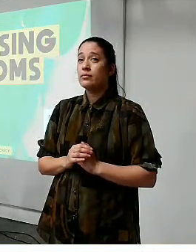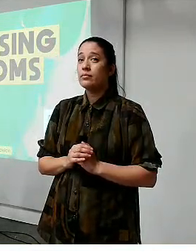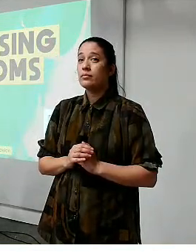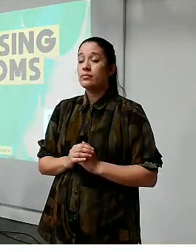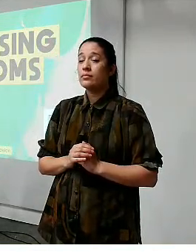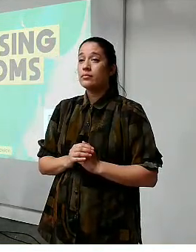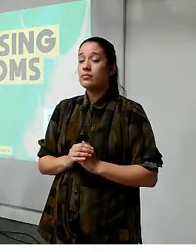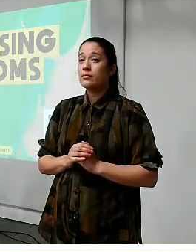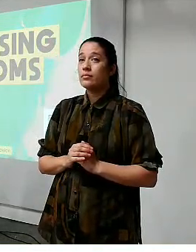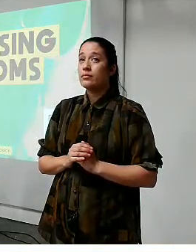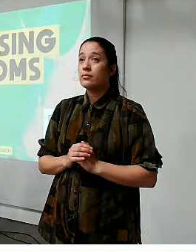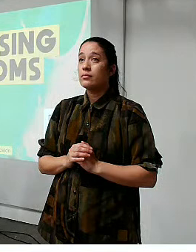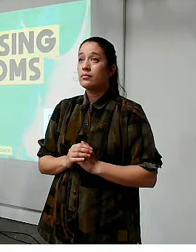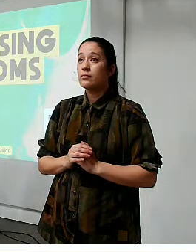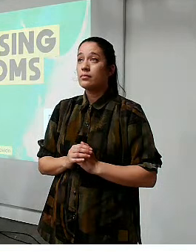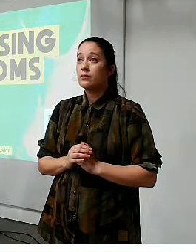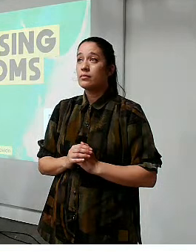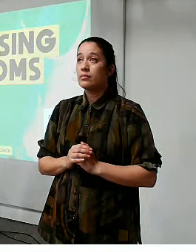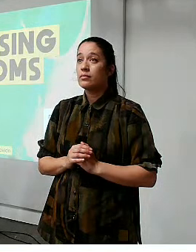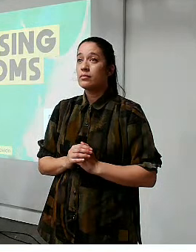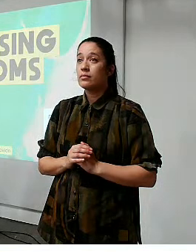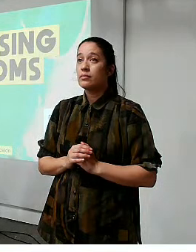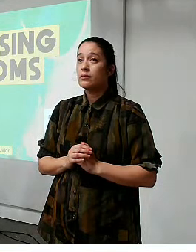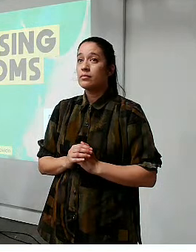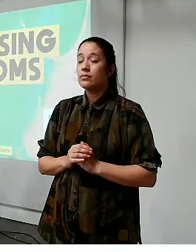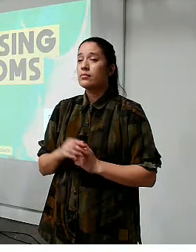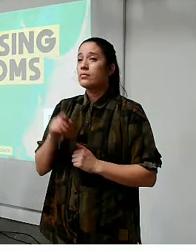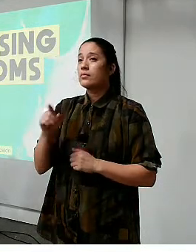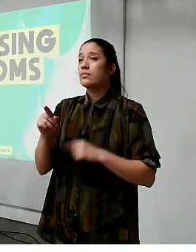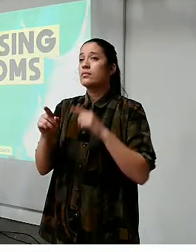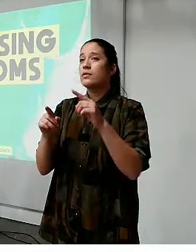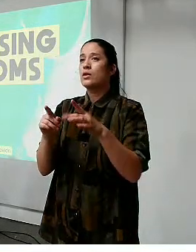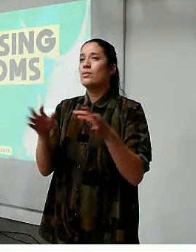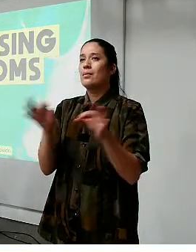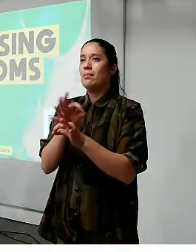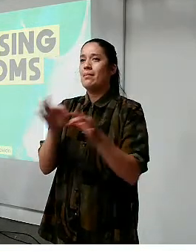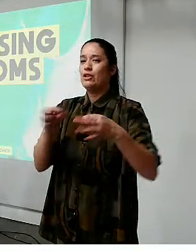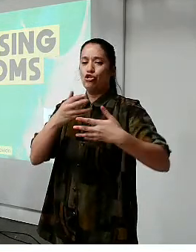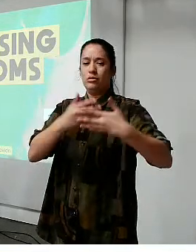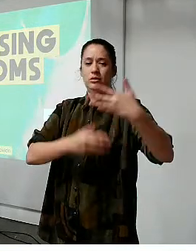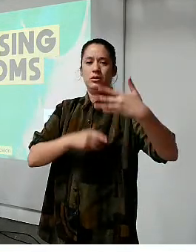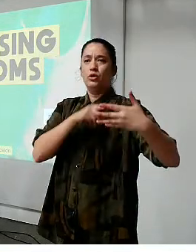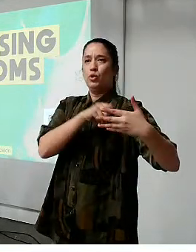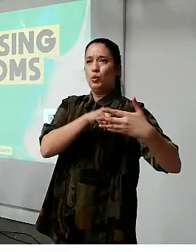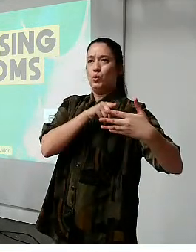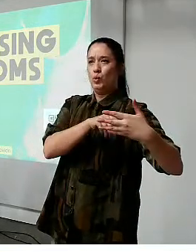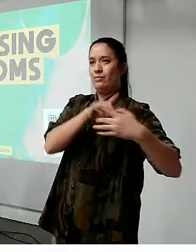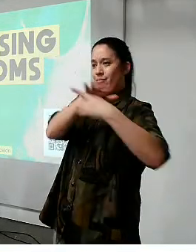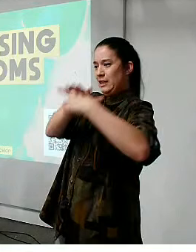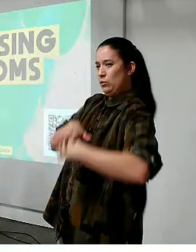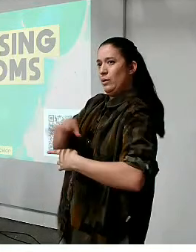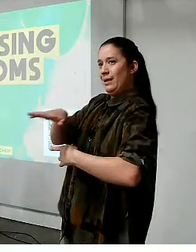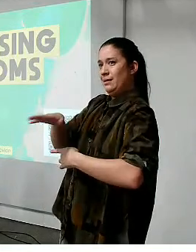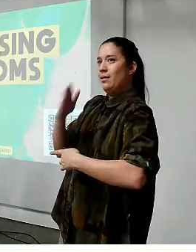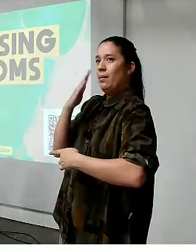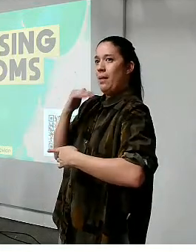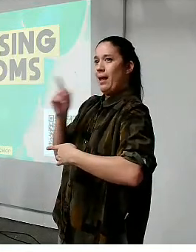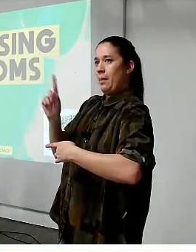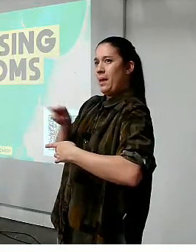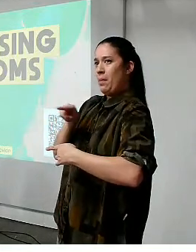state with measures to expel or instrumentalise black peoples.